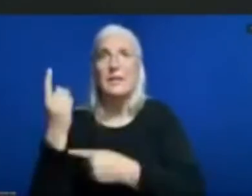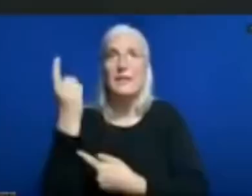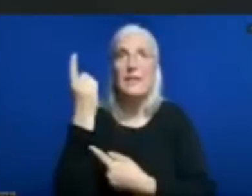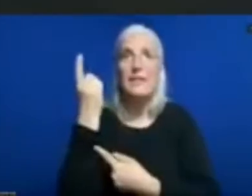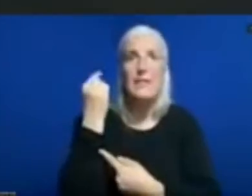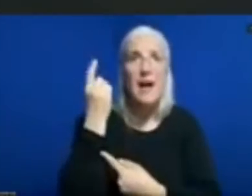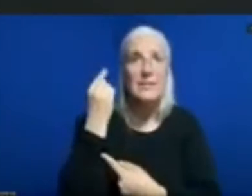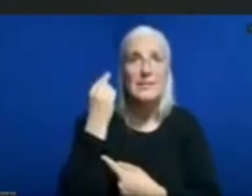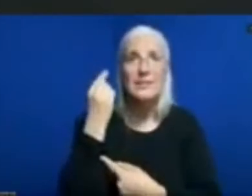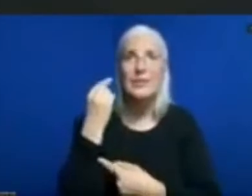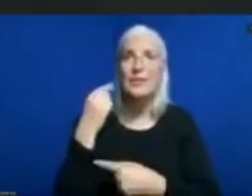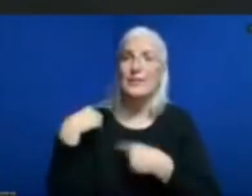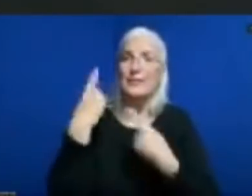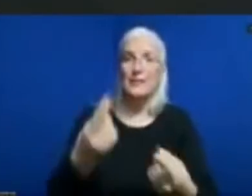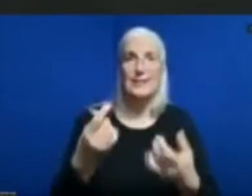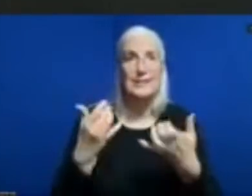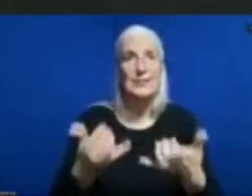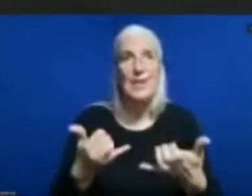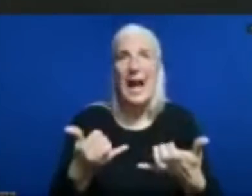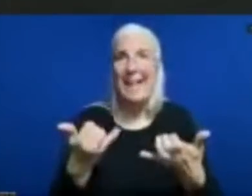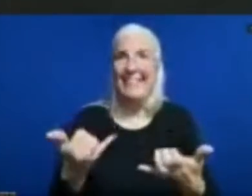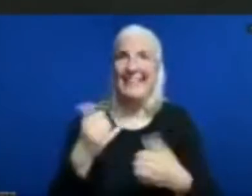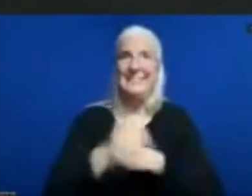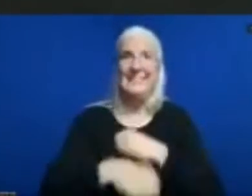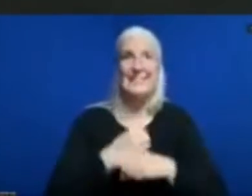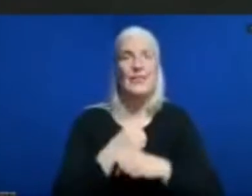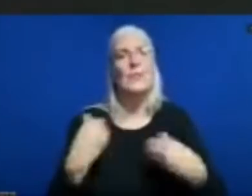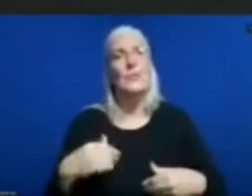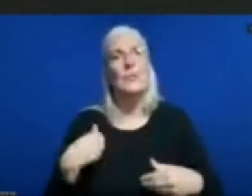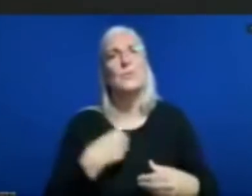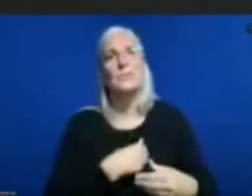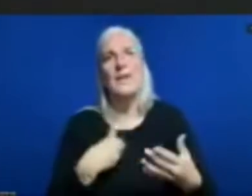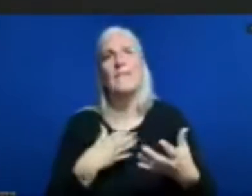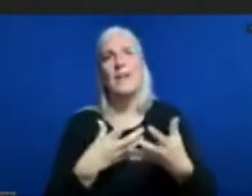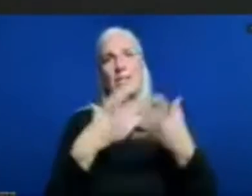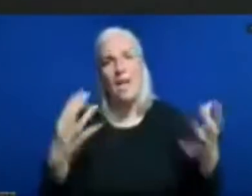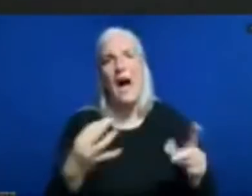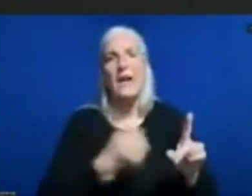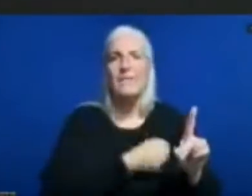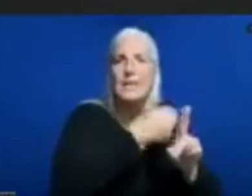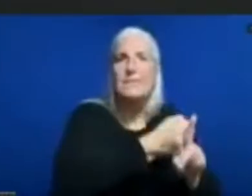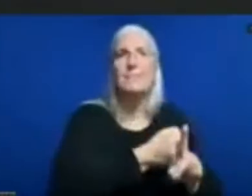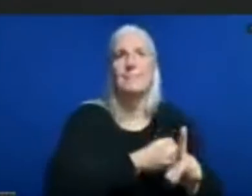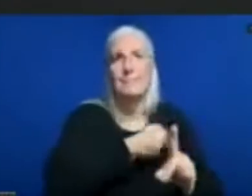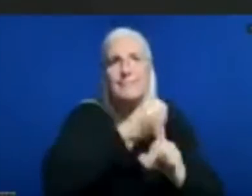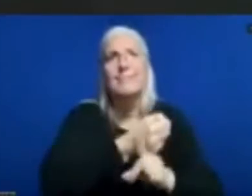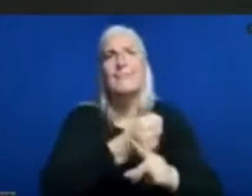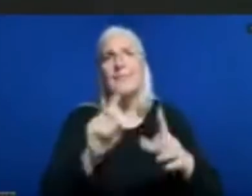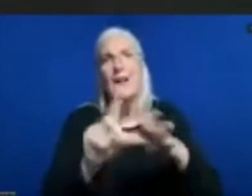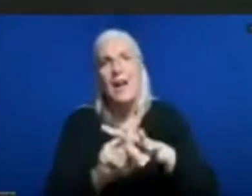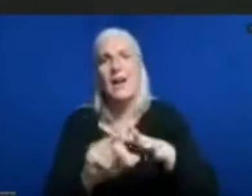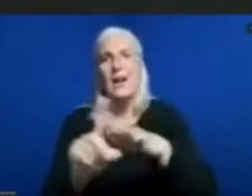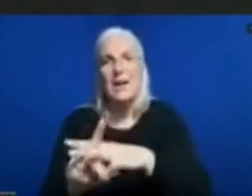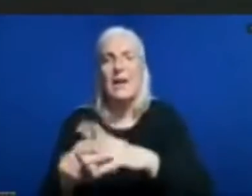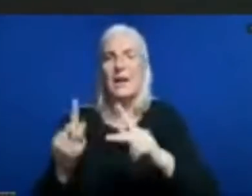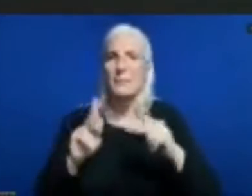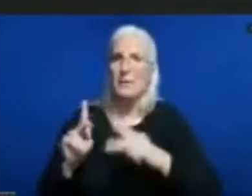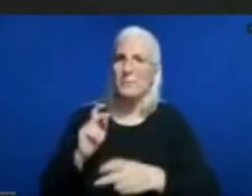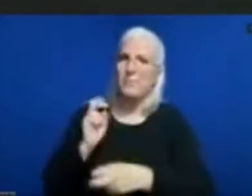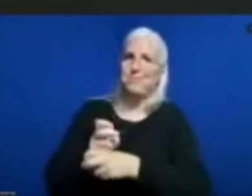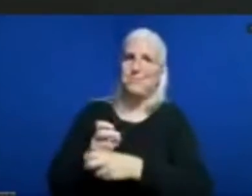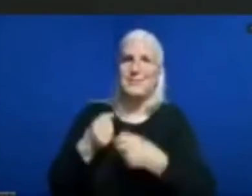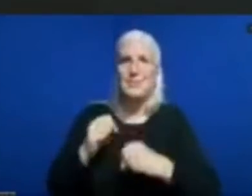out. There are damage assessment teams, a state team associated with the incident command team. They ordered up a team to do